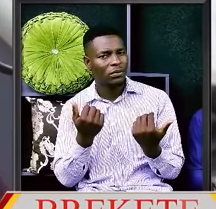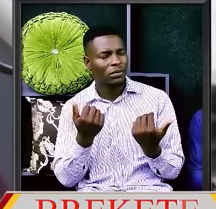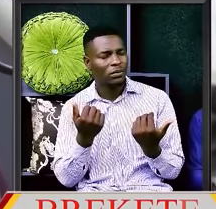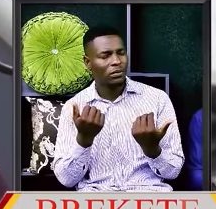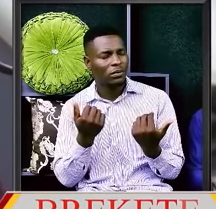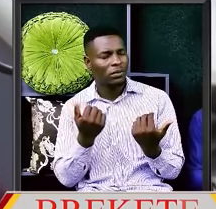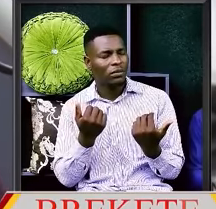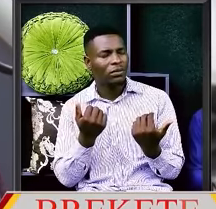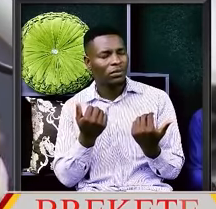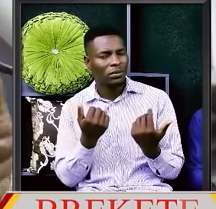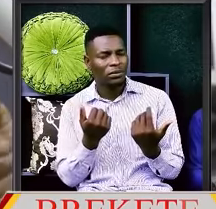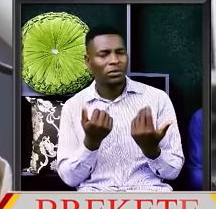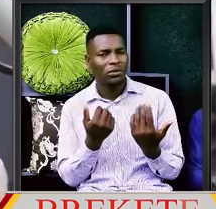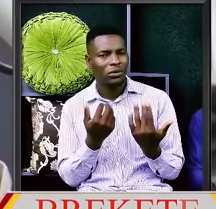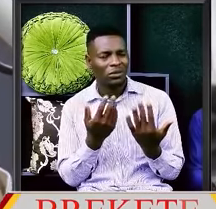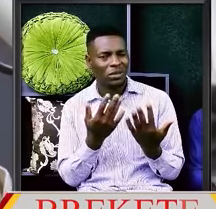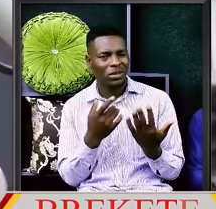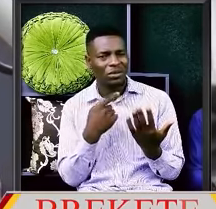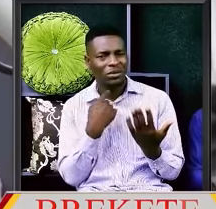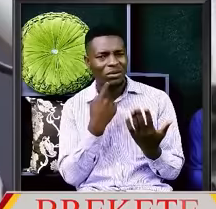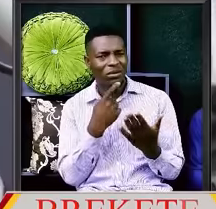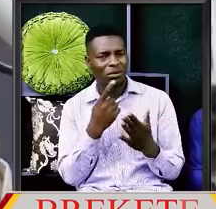him. But we all want to know.